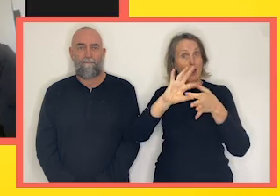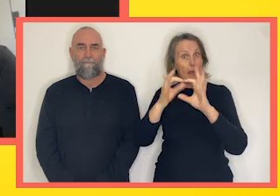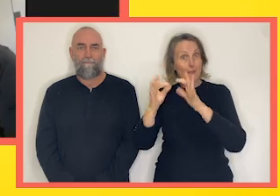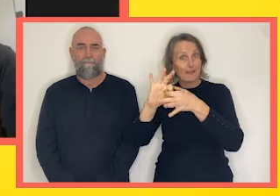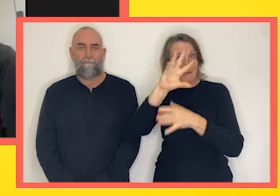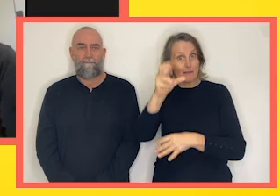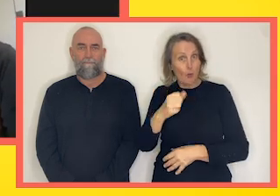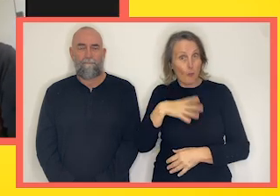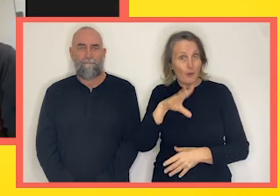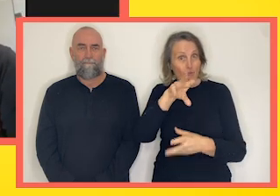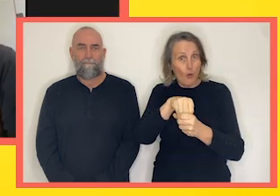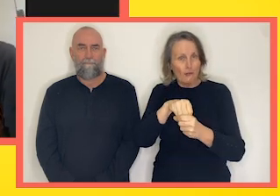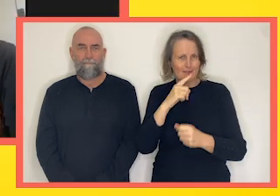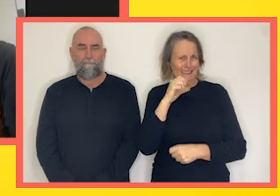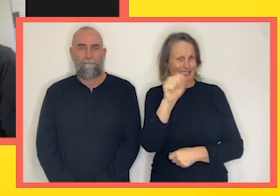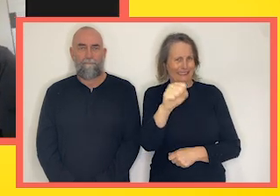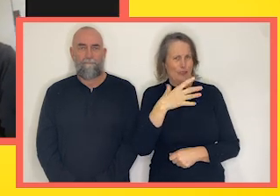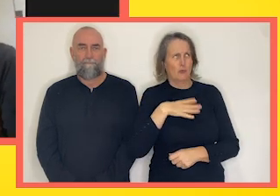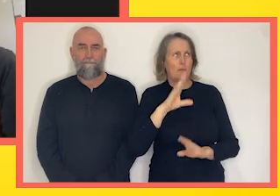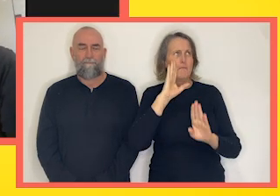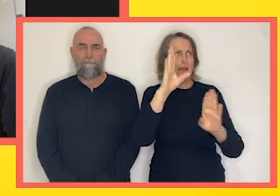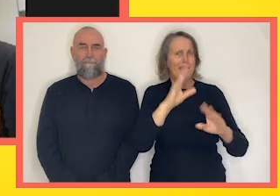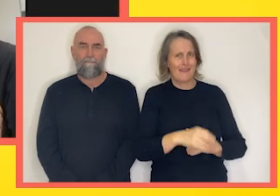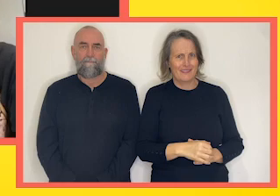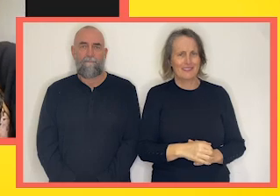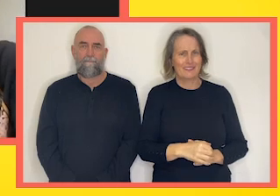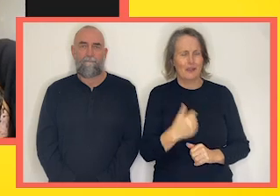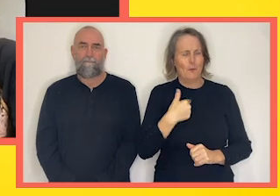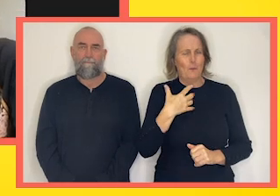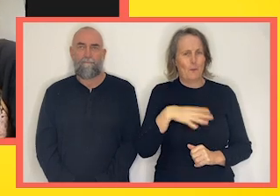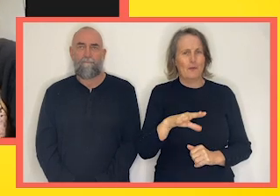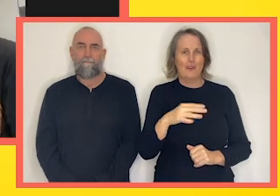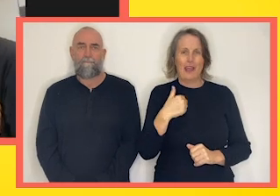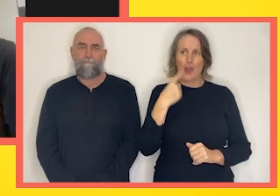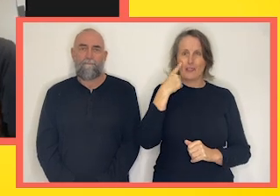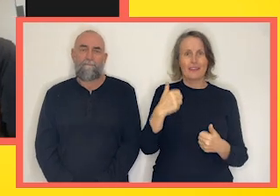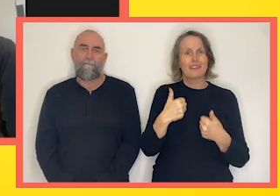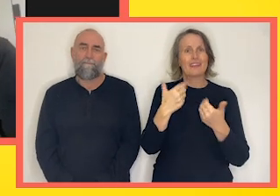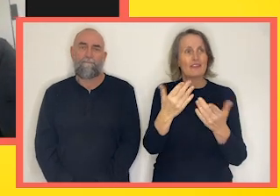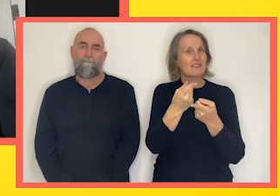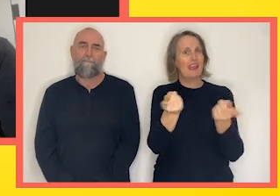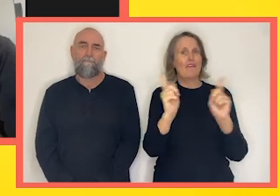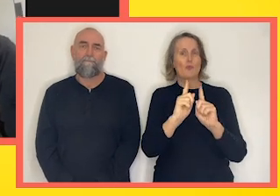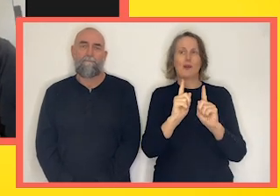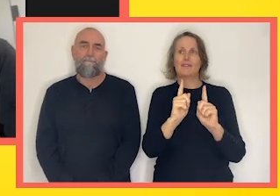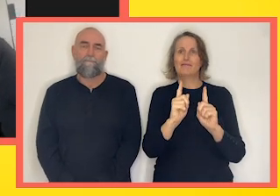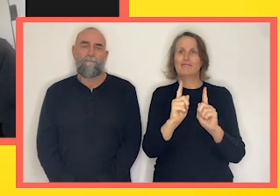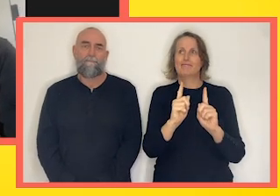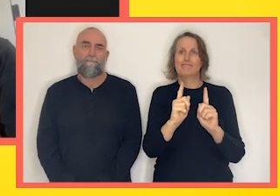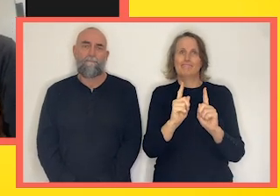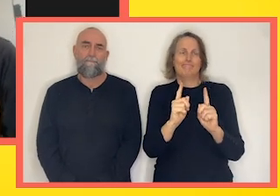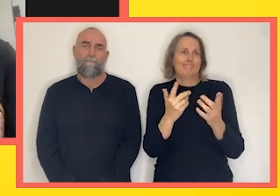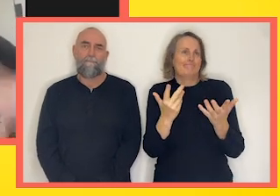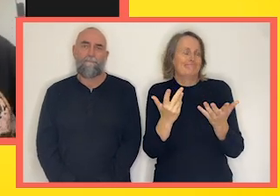Oh, that would be amazing. And yeah, that's I think gives everyone another level of